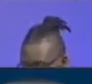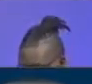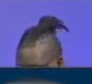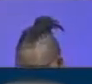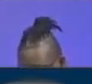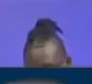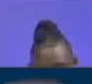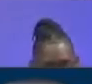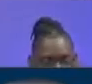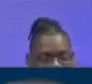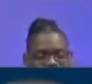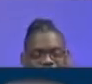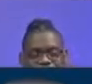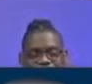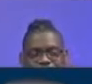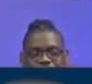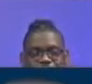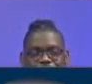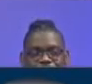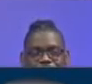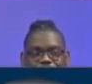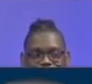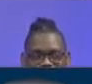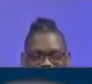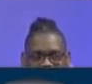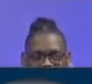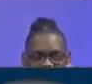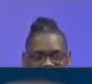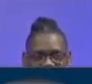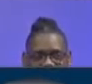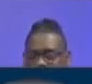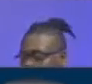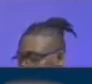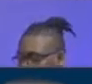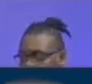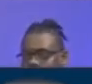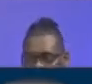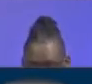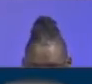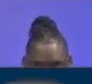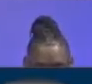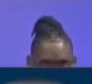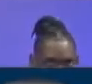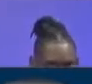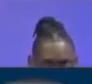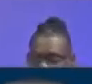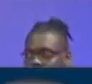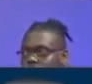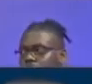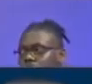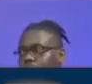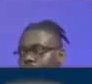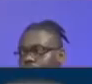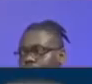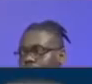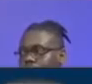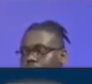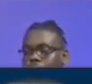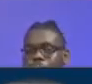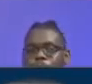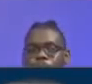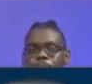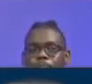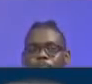world. People are dying by the millions. People are dying by the tens per day. Our average here is about 1 hour in Trinidad and